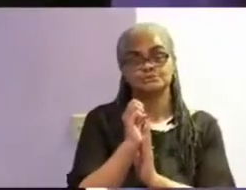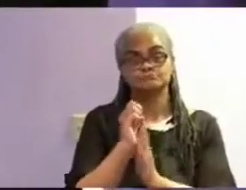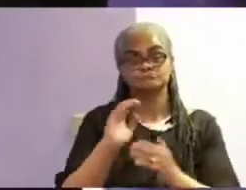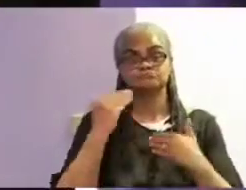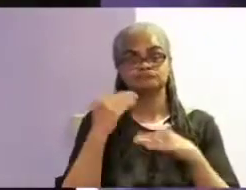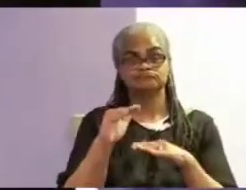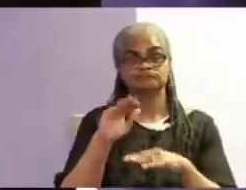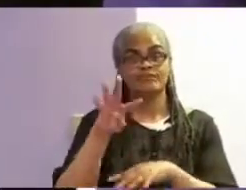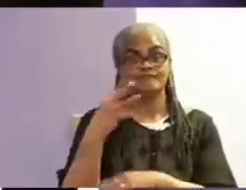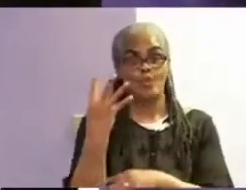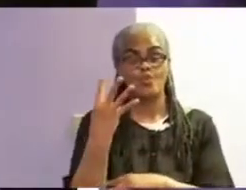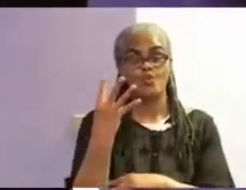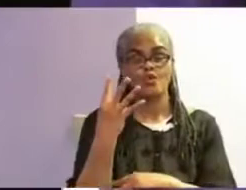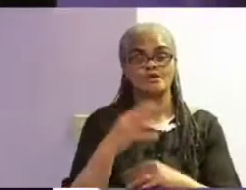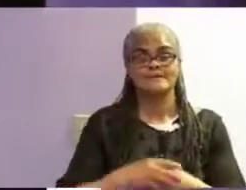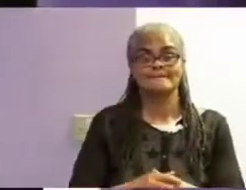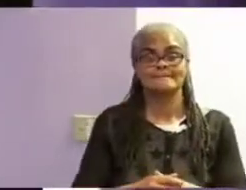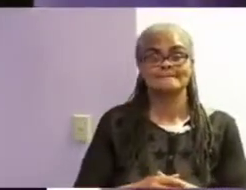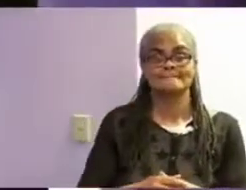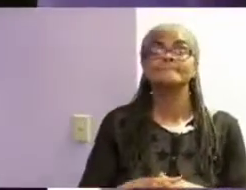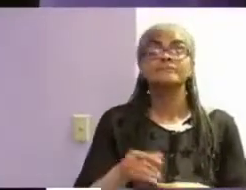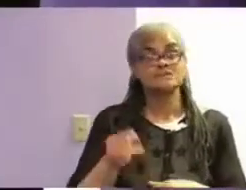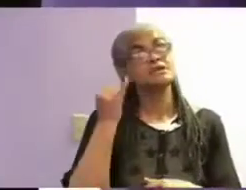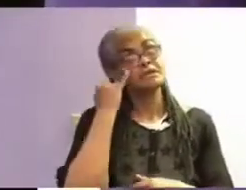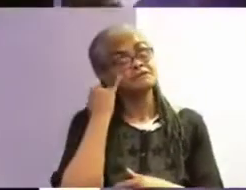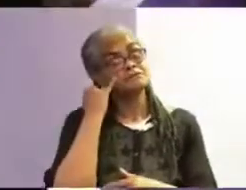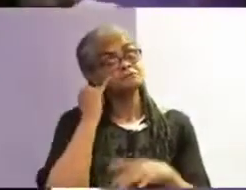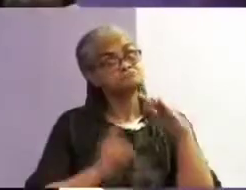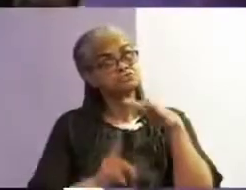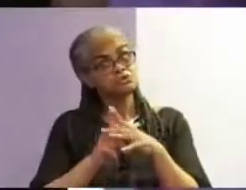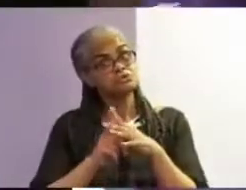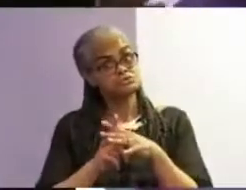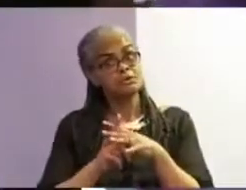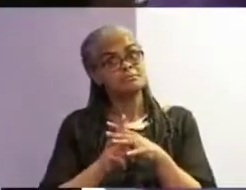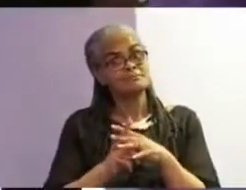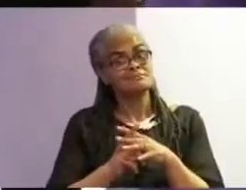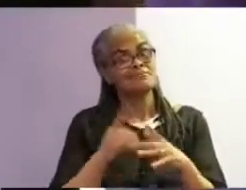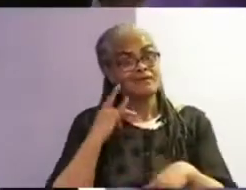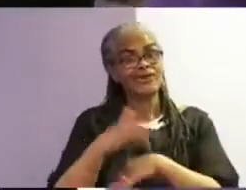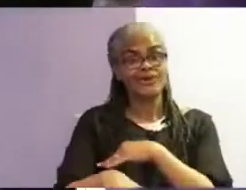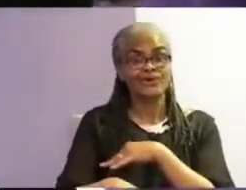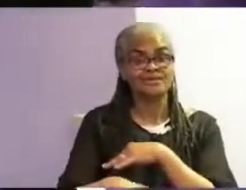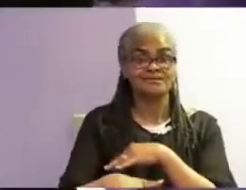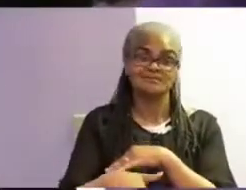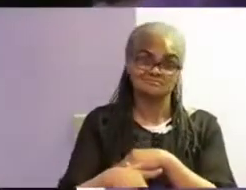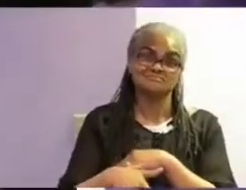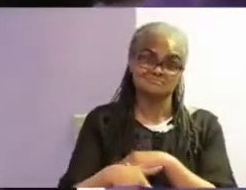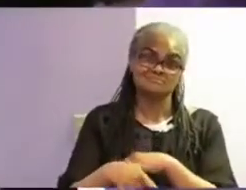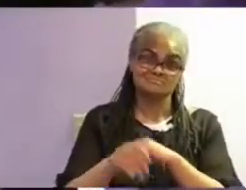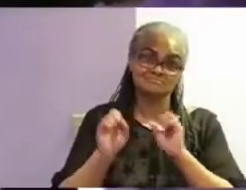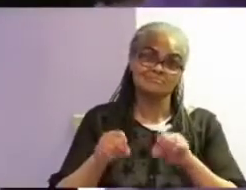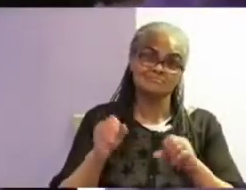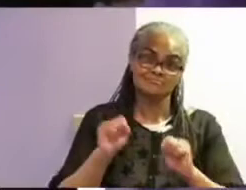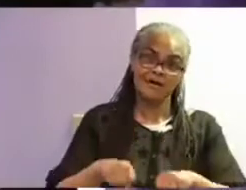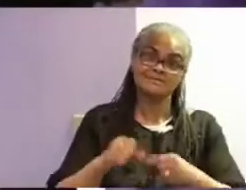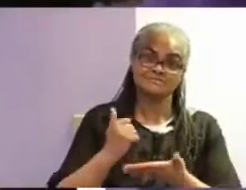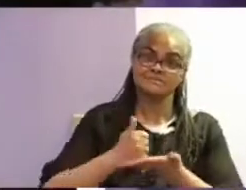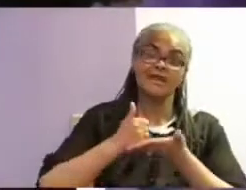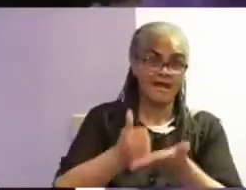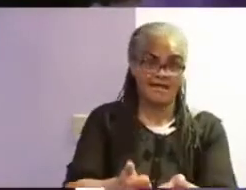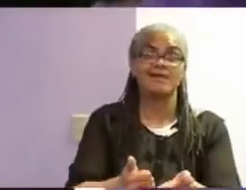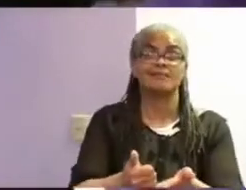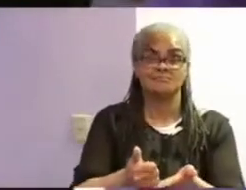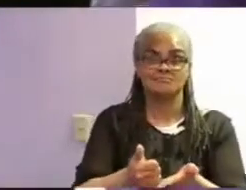said, if you'd have came earlier, I could have done something with you. My